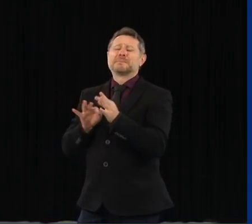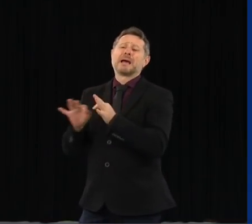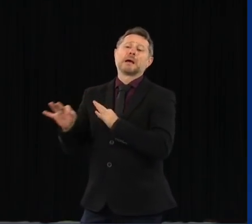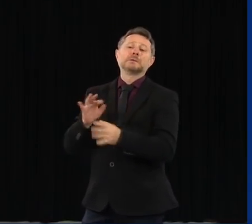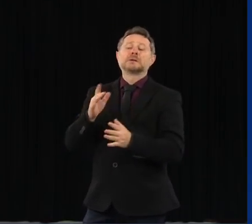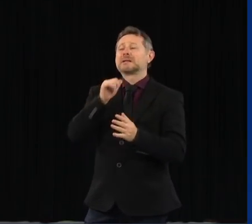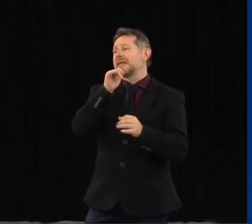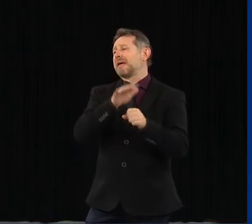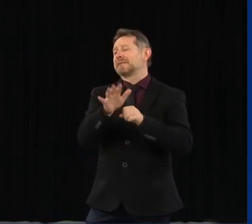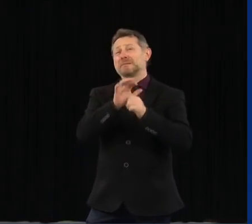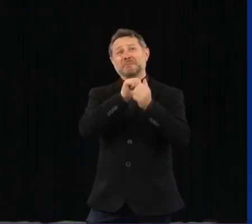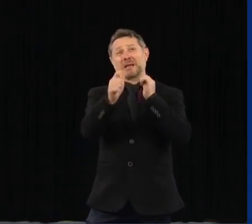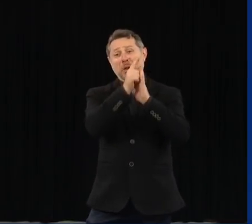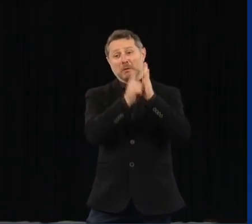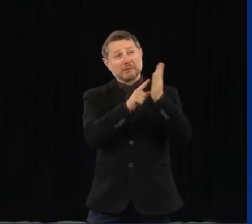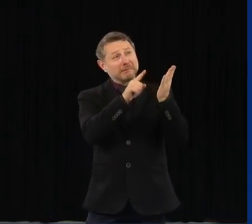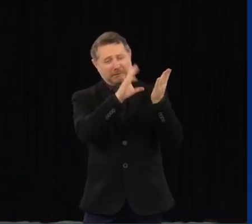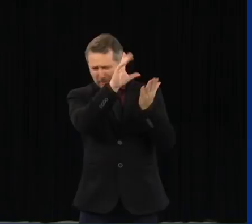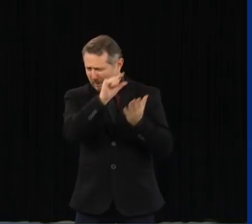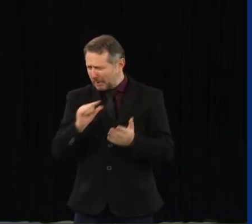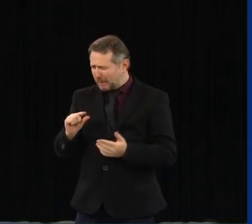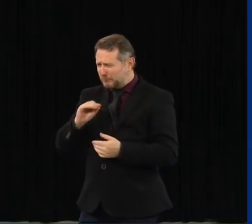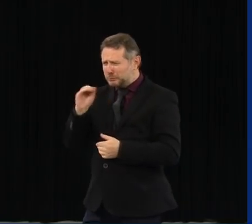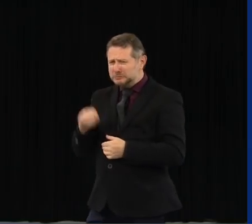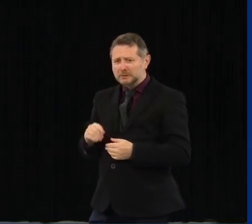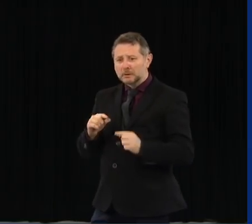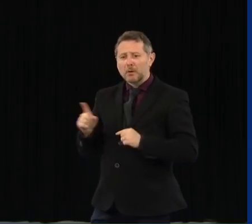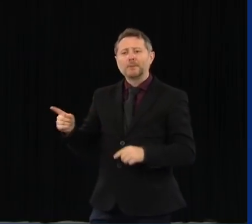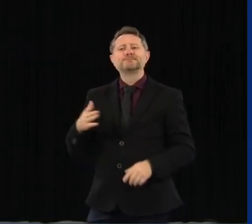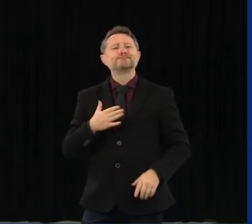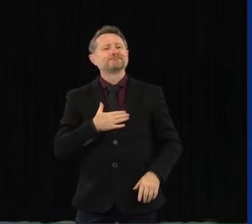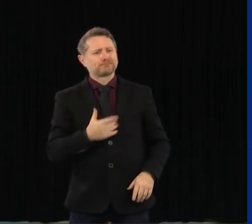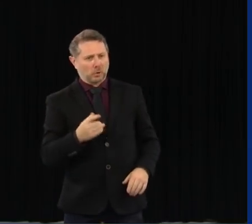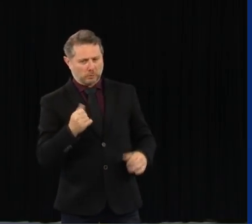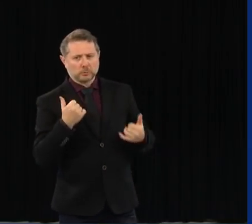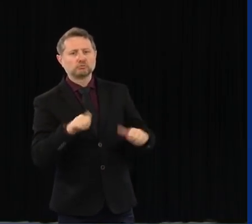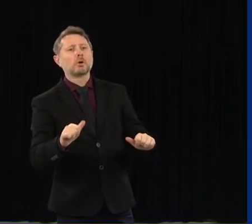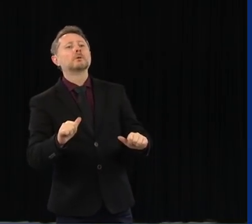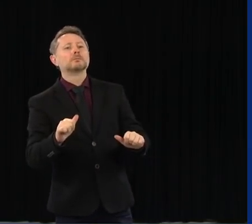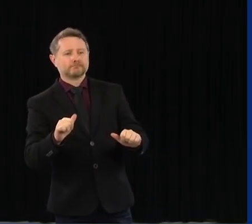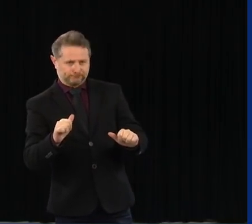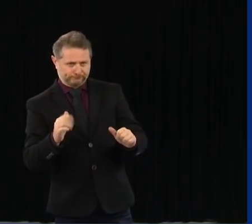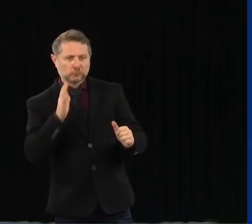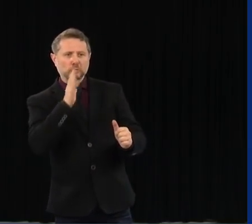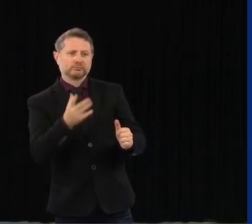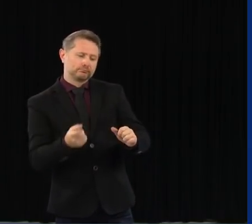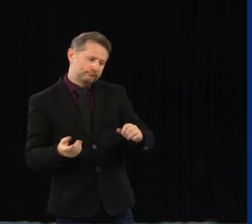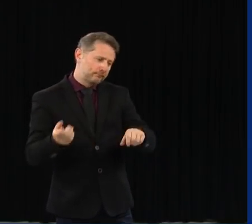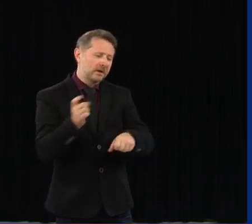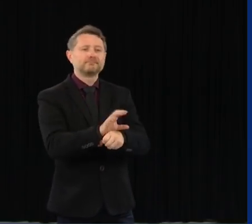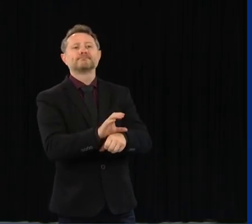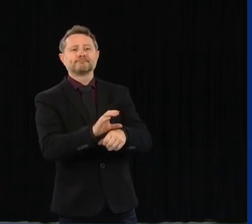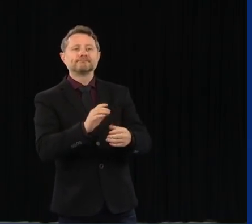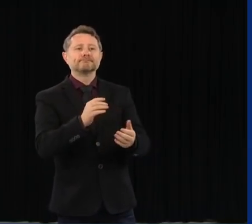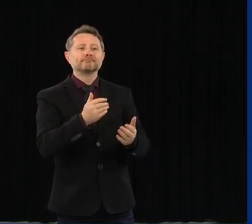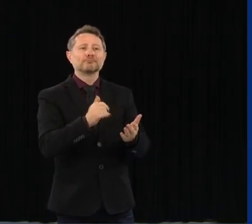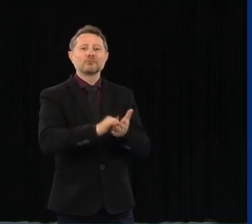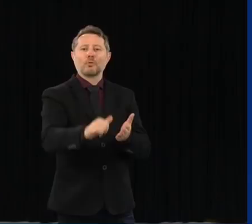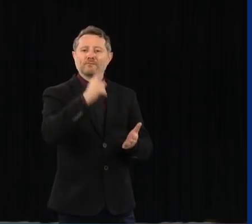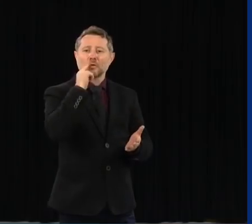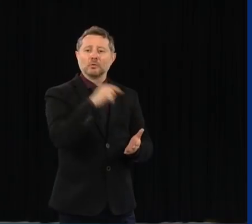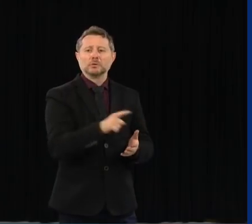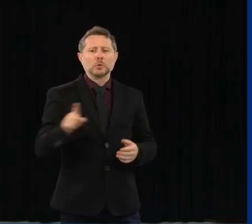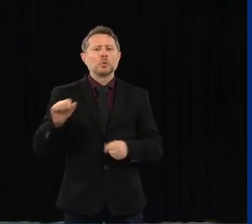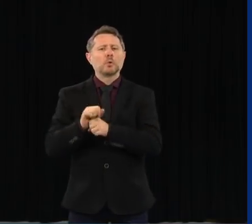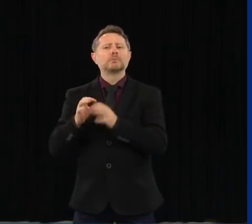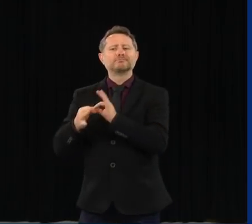And she said she's going to do everything she can do to help New York. I've worked with the speaker many times. I've known her